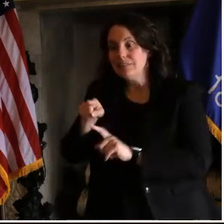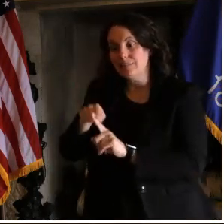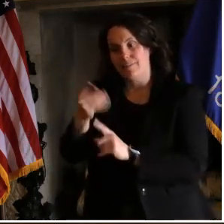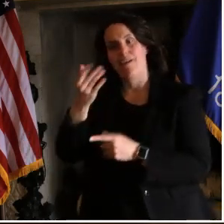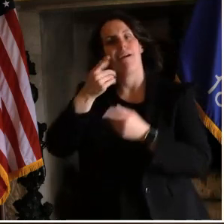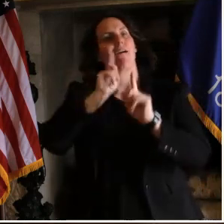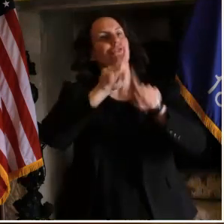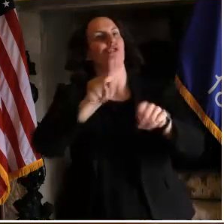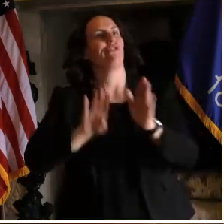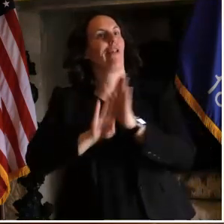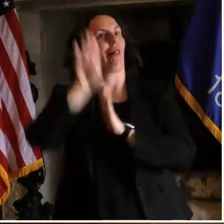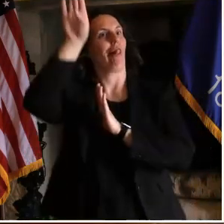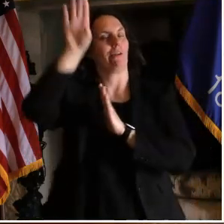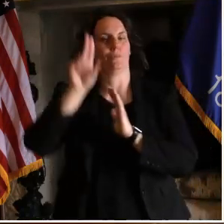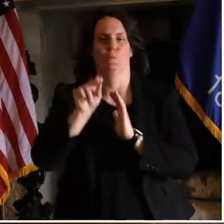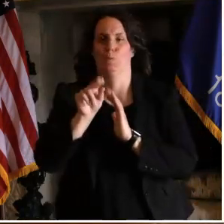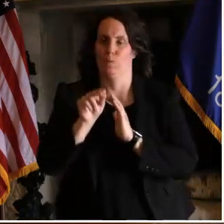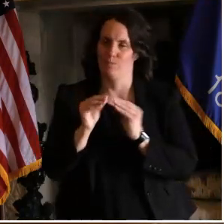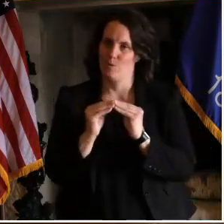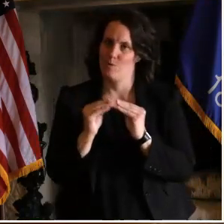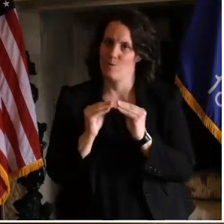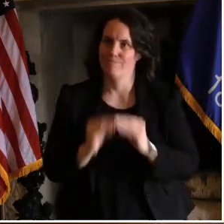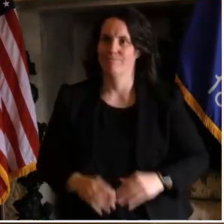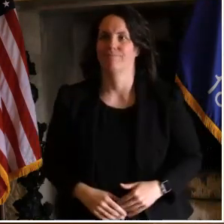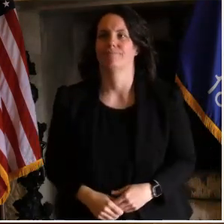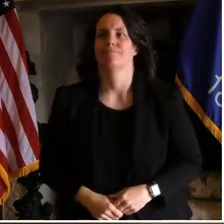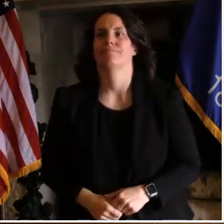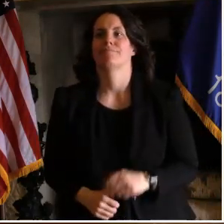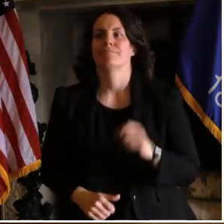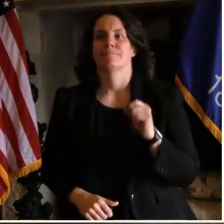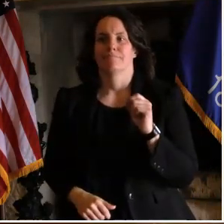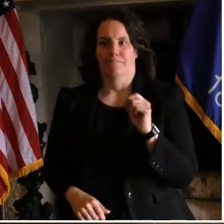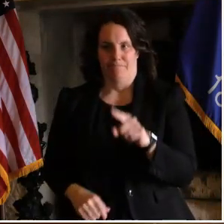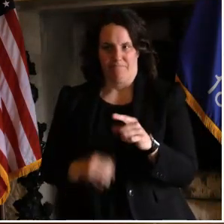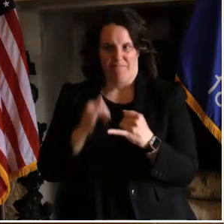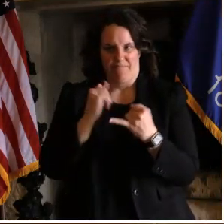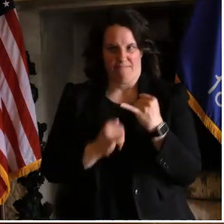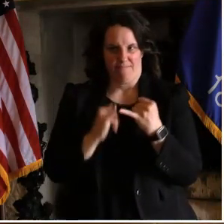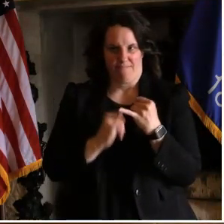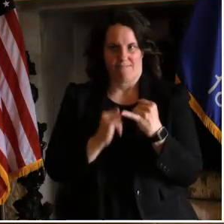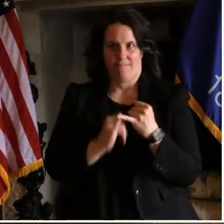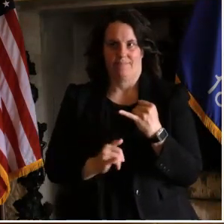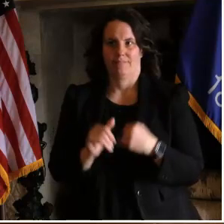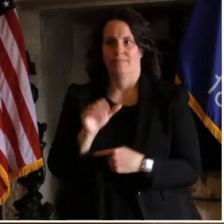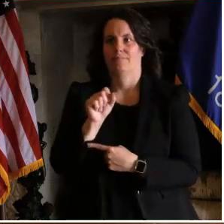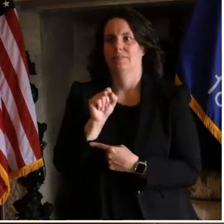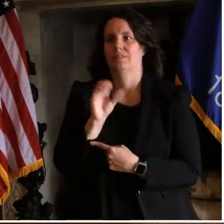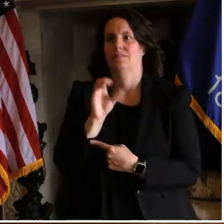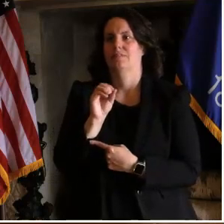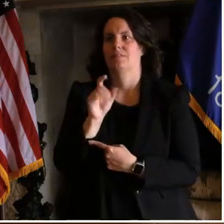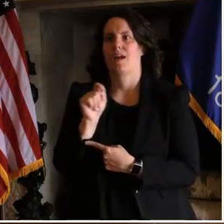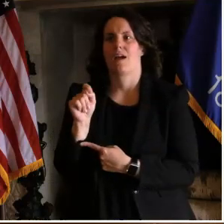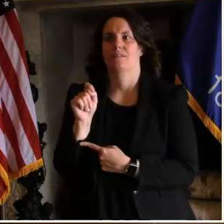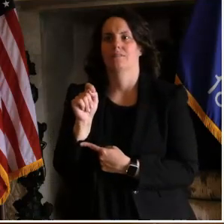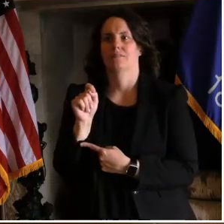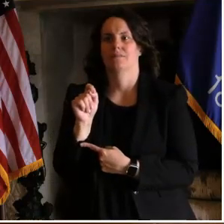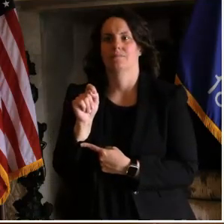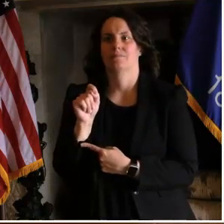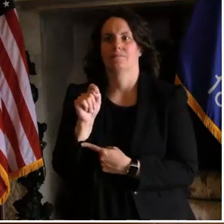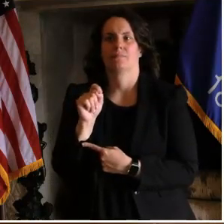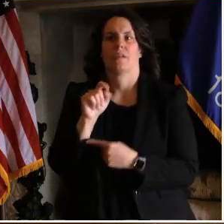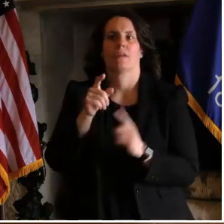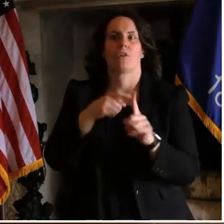we only do have time for one more question, and we will send that to Scott Bauer from the Associated Press. Scott?